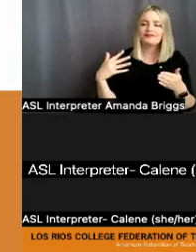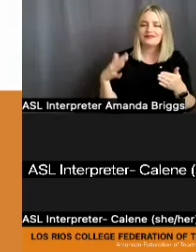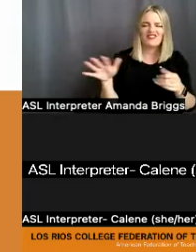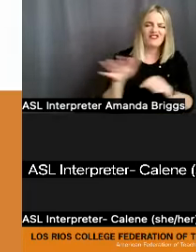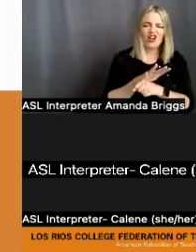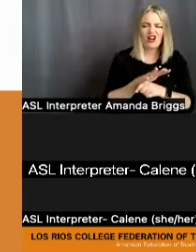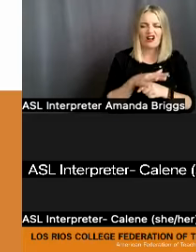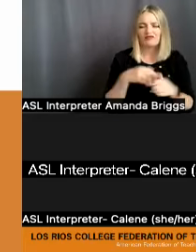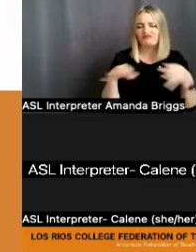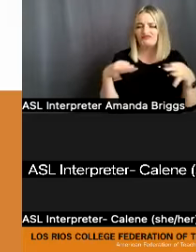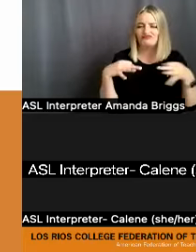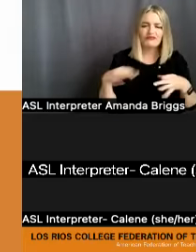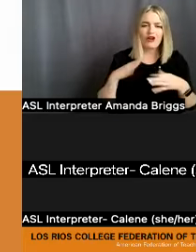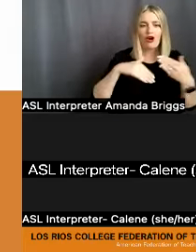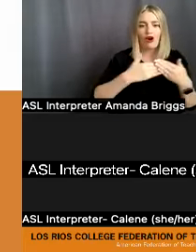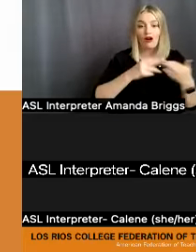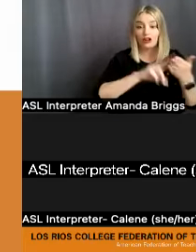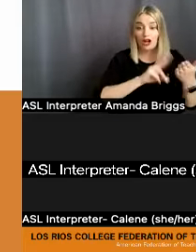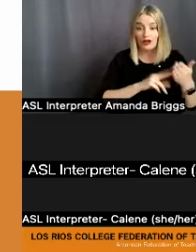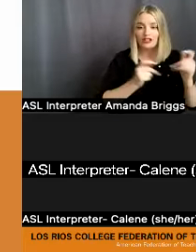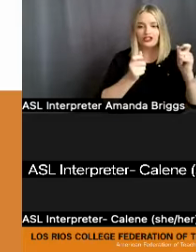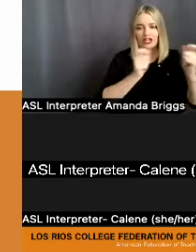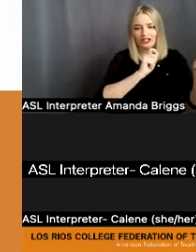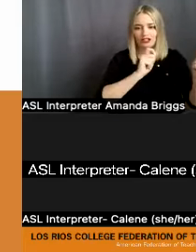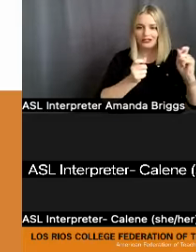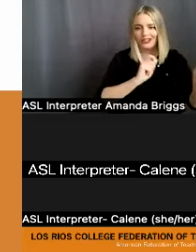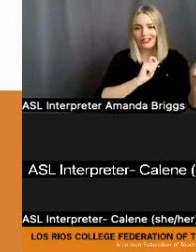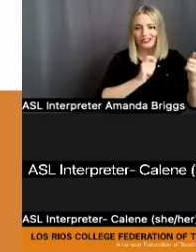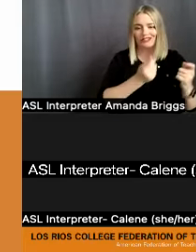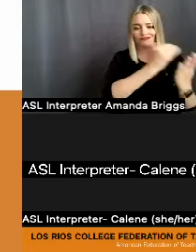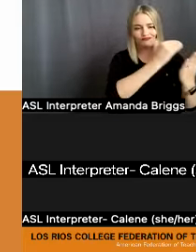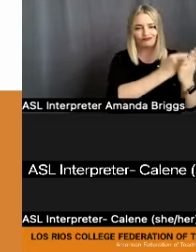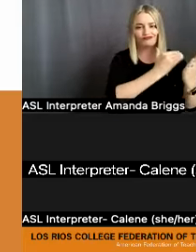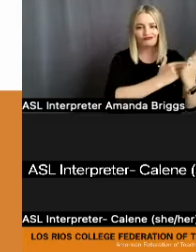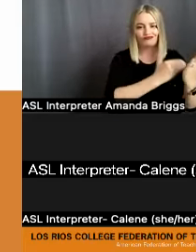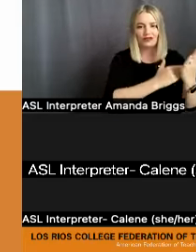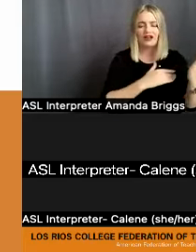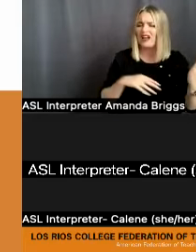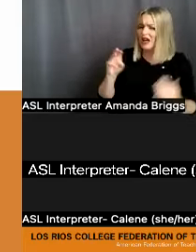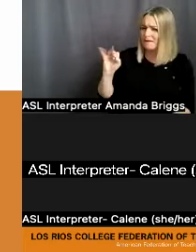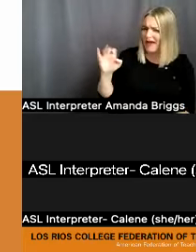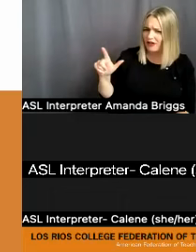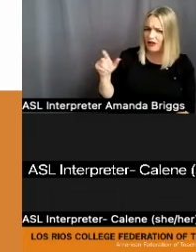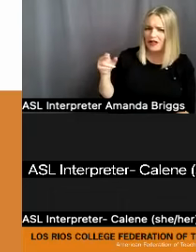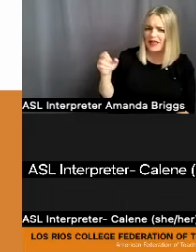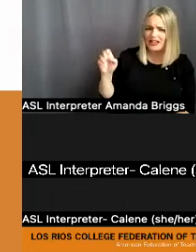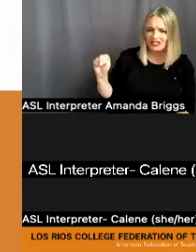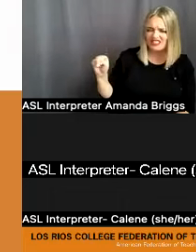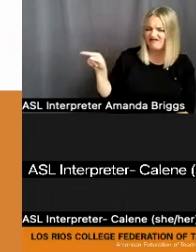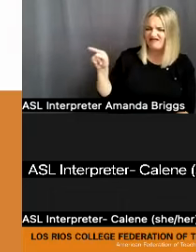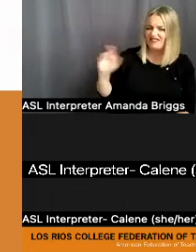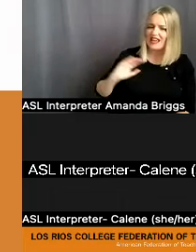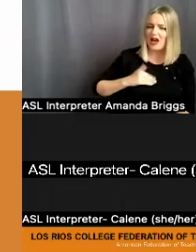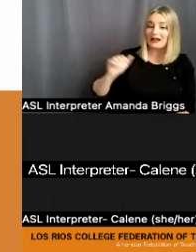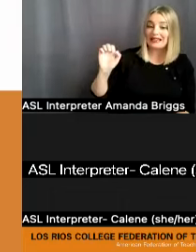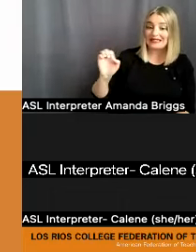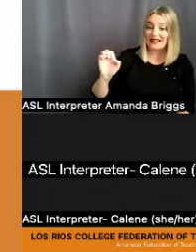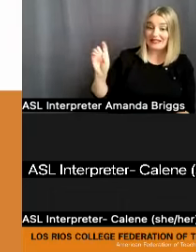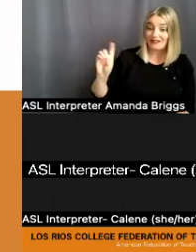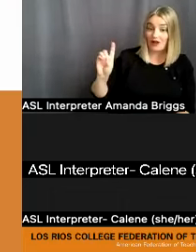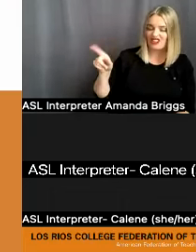synopsis of all the contract changes. So I will make sure that Michael Henderson, our executive director, for those of you who haven't met him